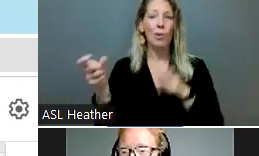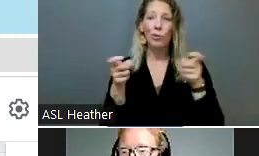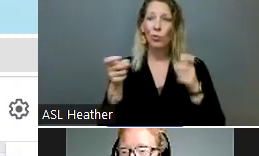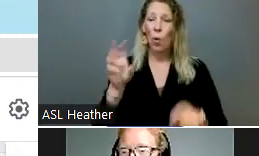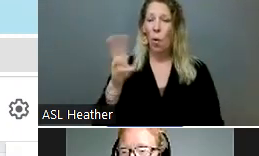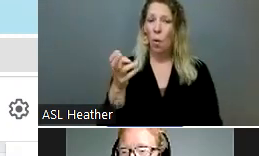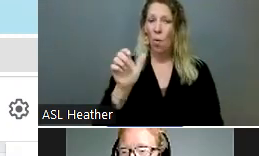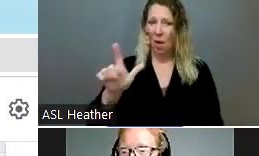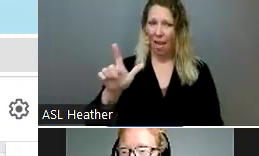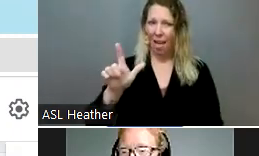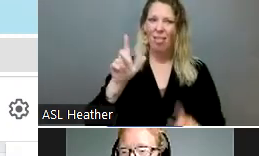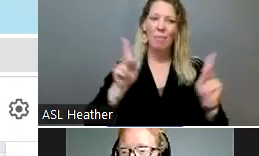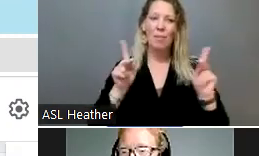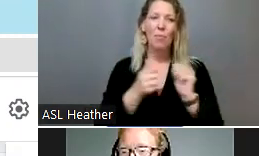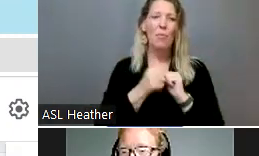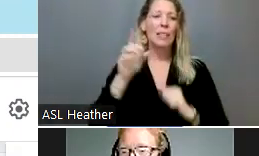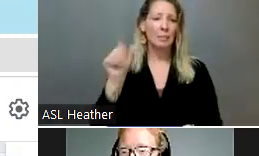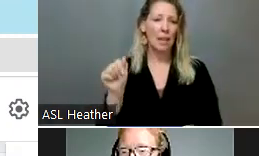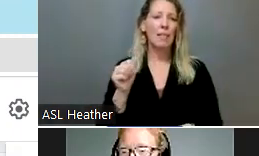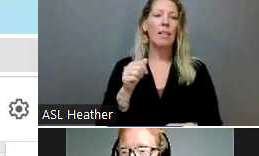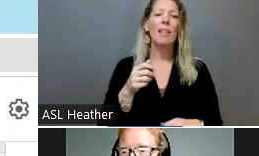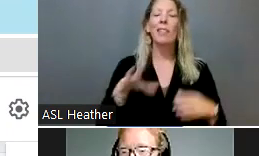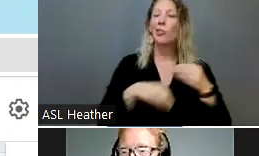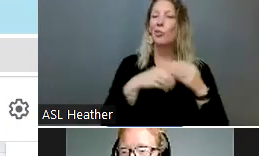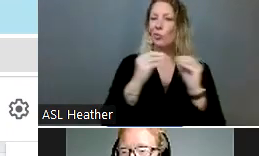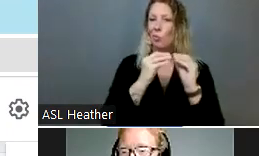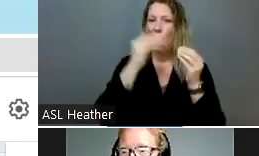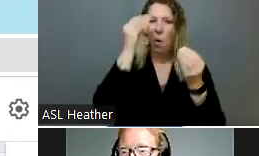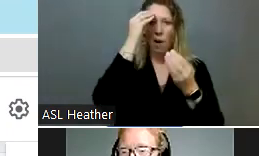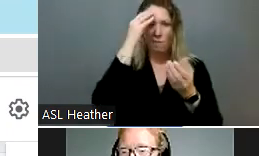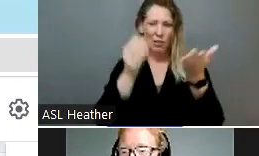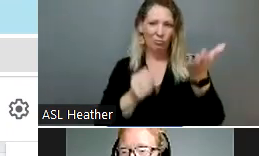And then additional resources and reading.